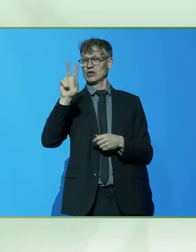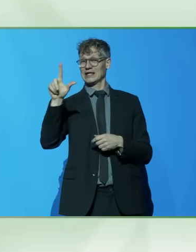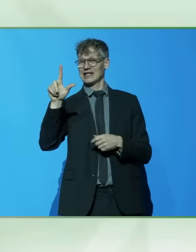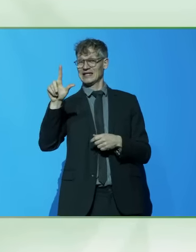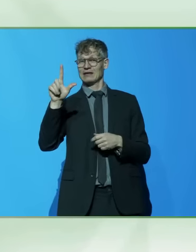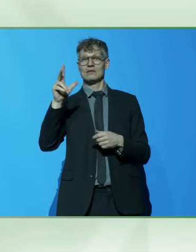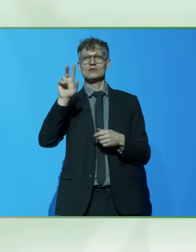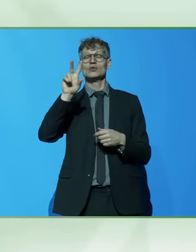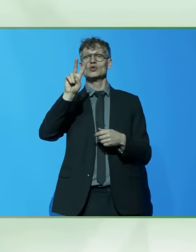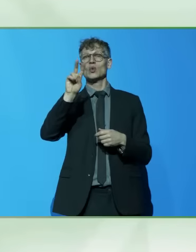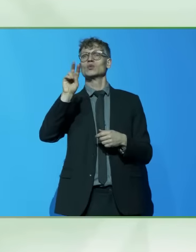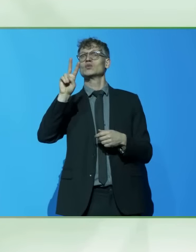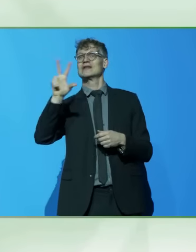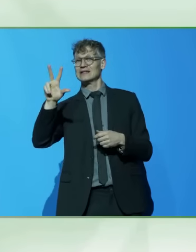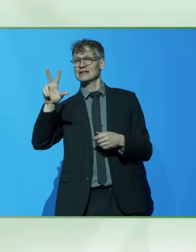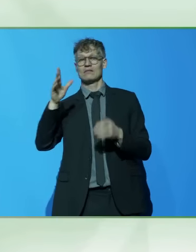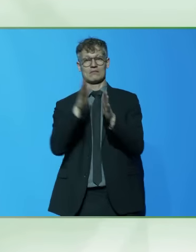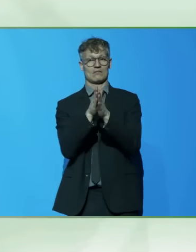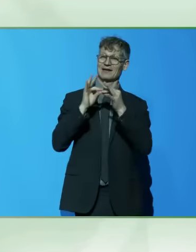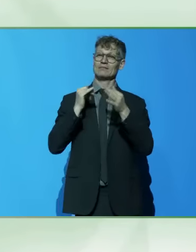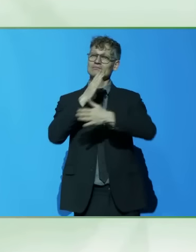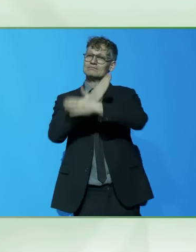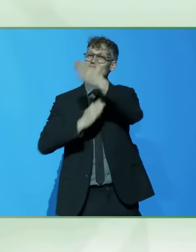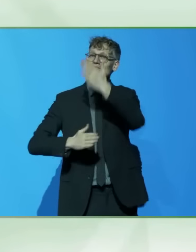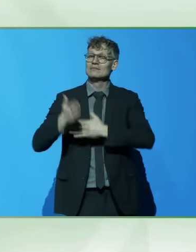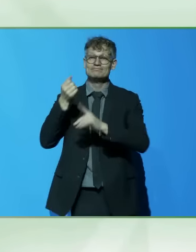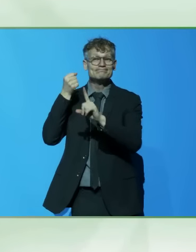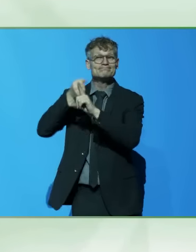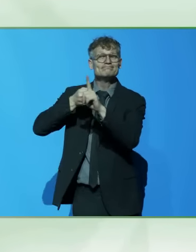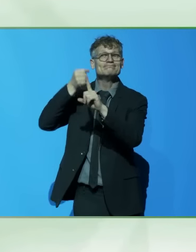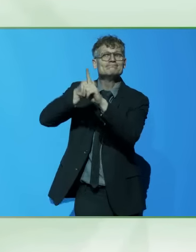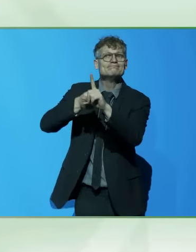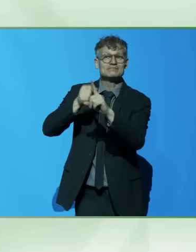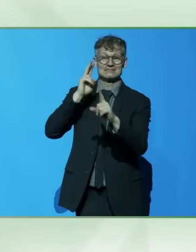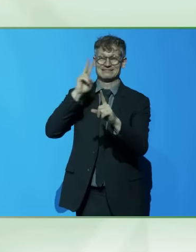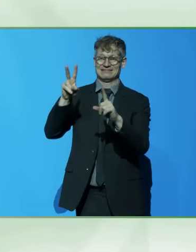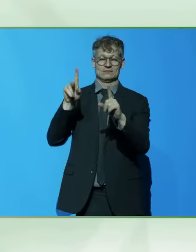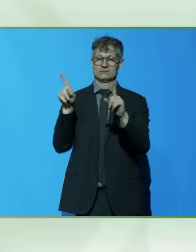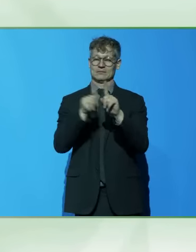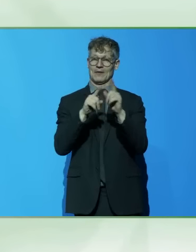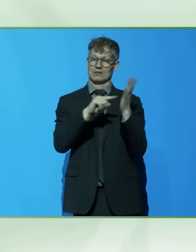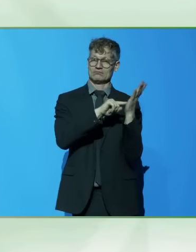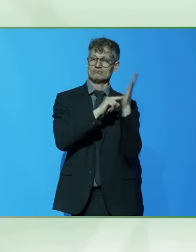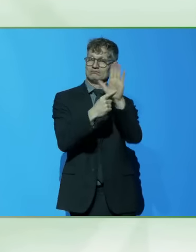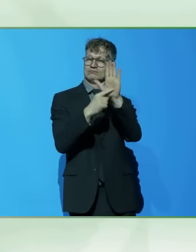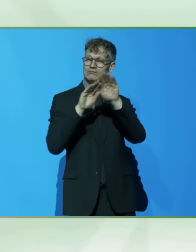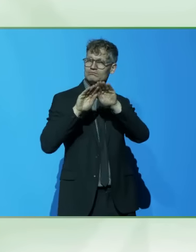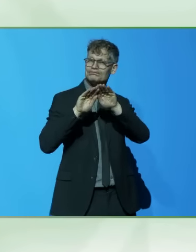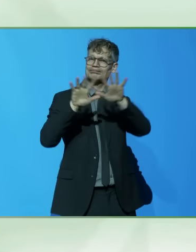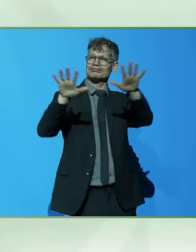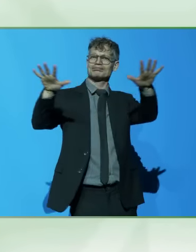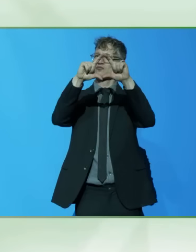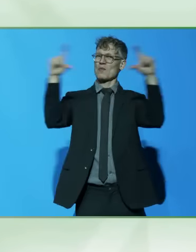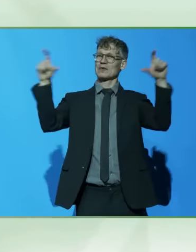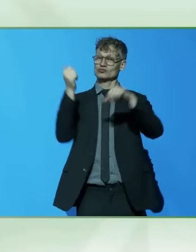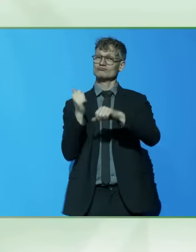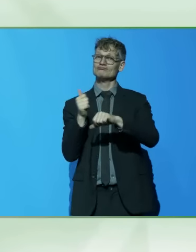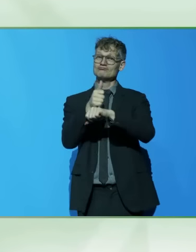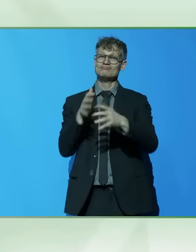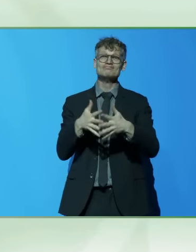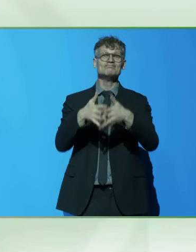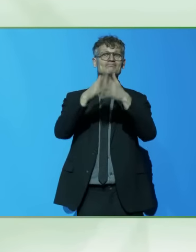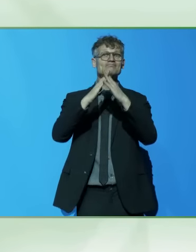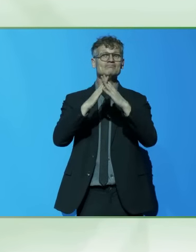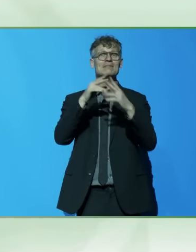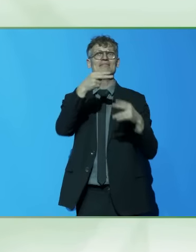a catalytic voice and her leadership millions of people to see. She does this even more bold in stories